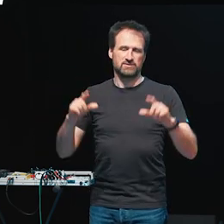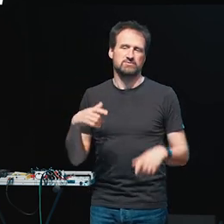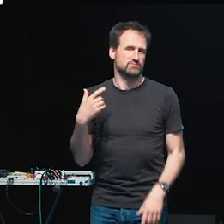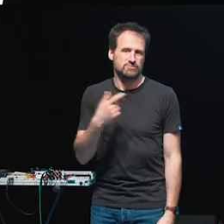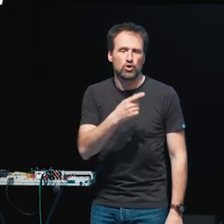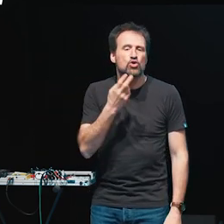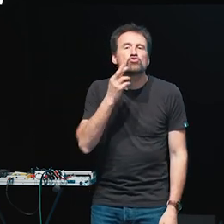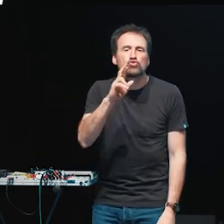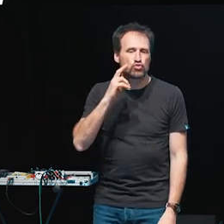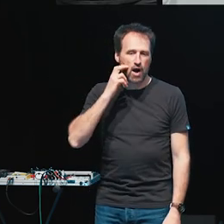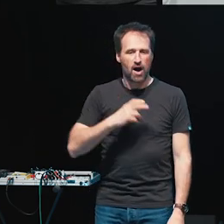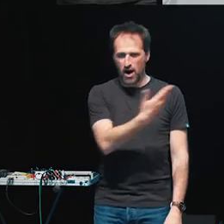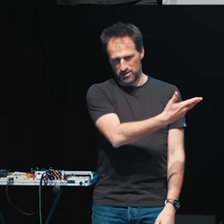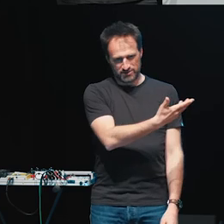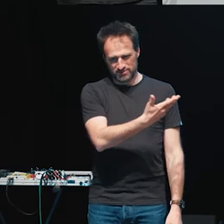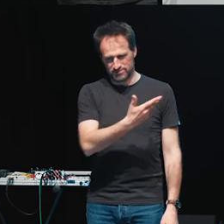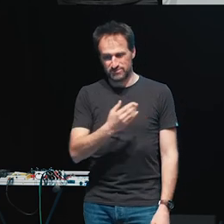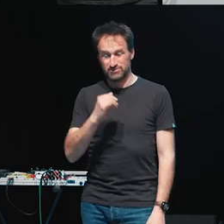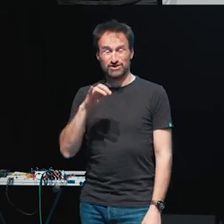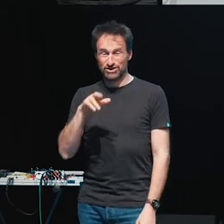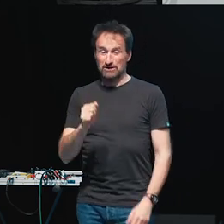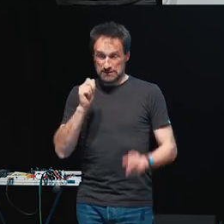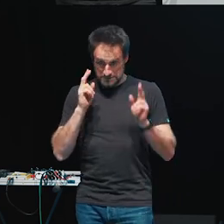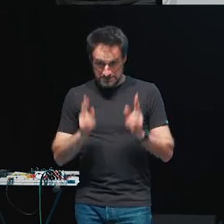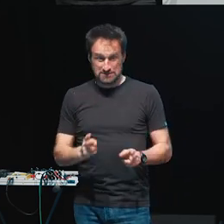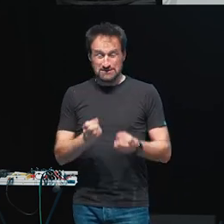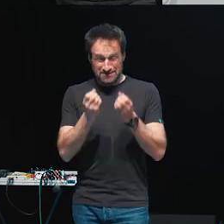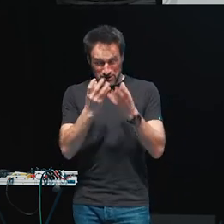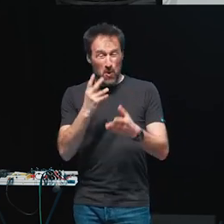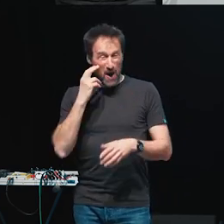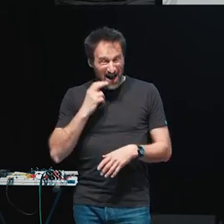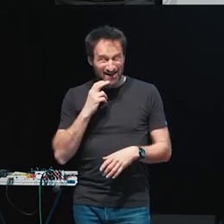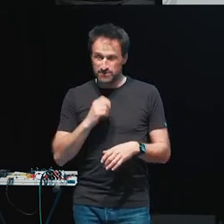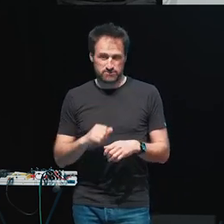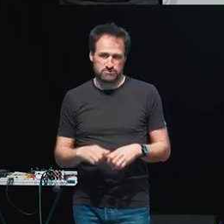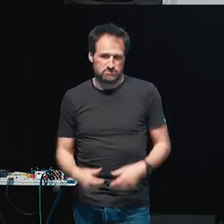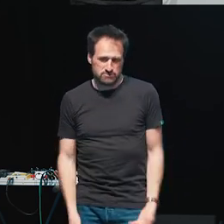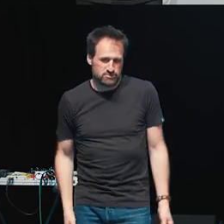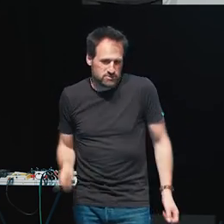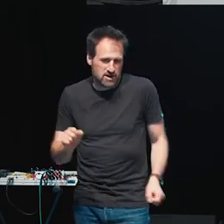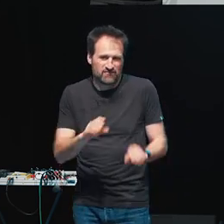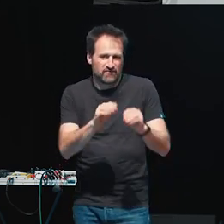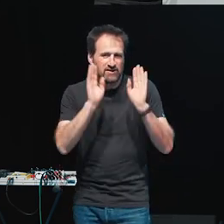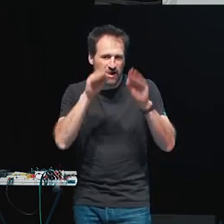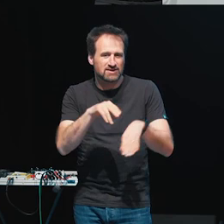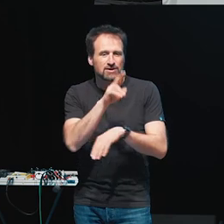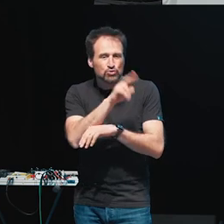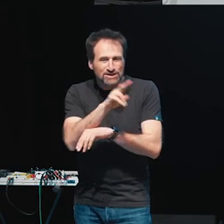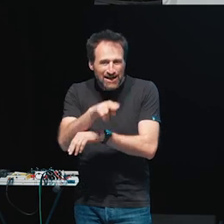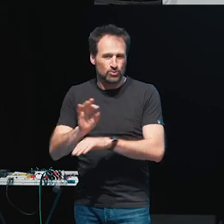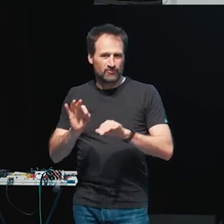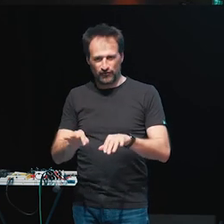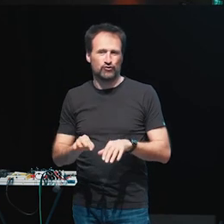ancient. So Jira now is so old that it can probably be used as a museum of web